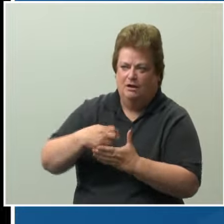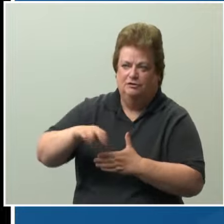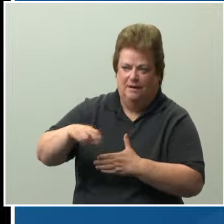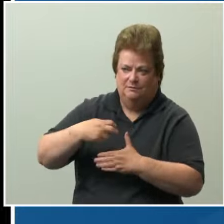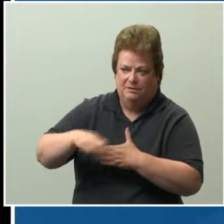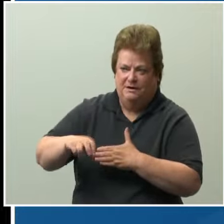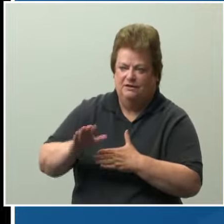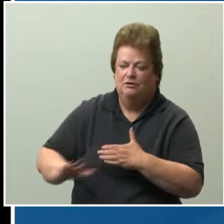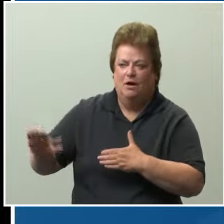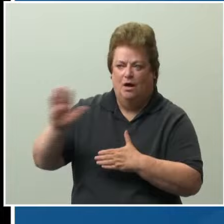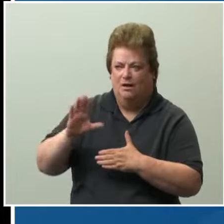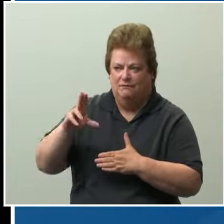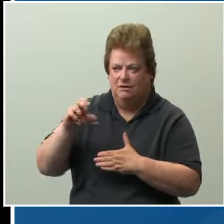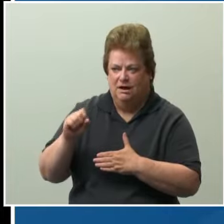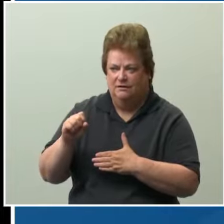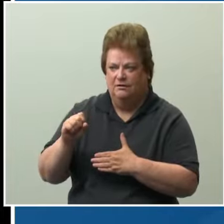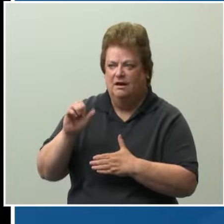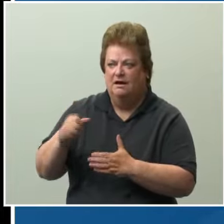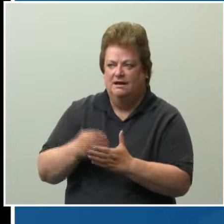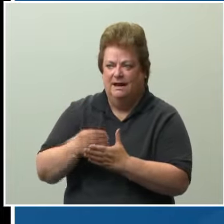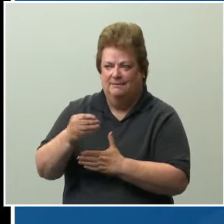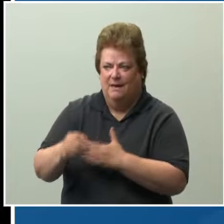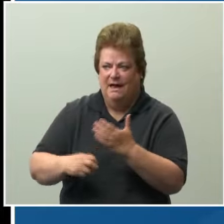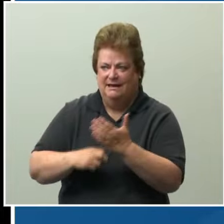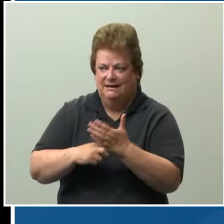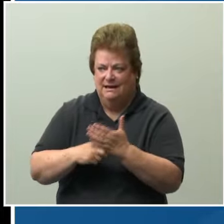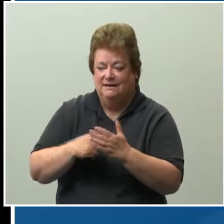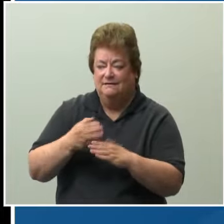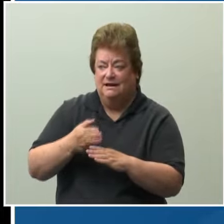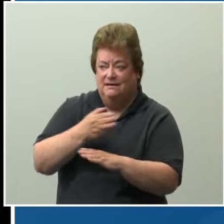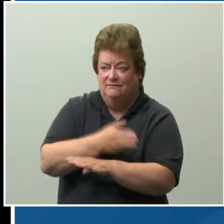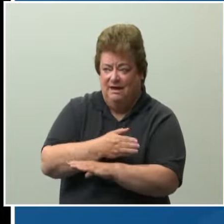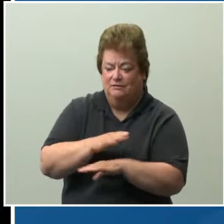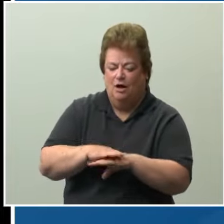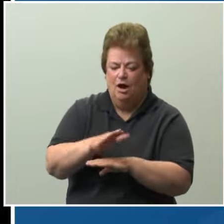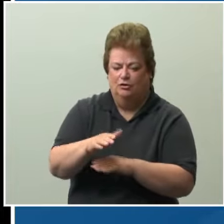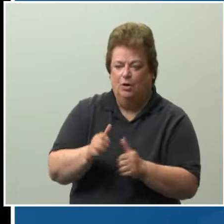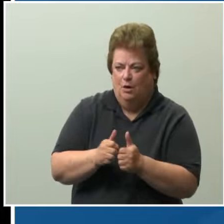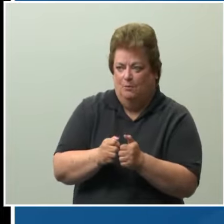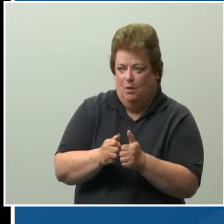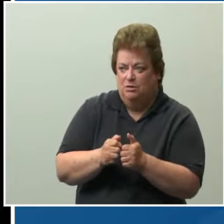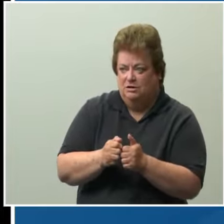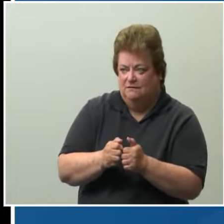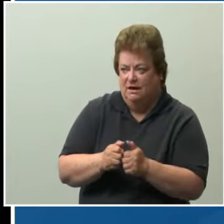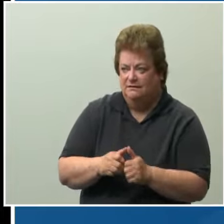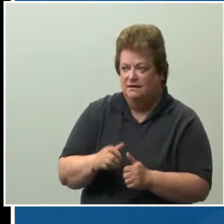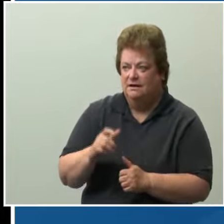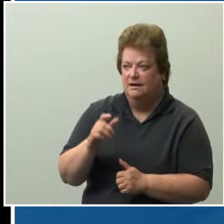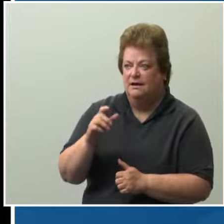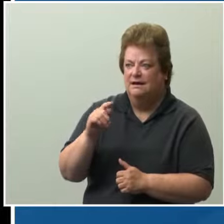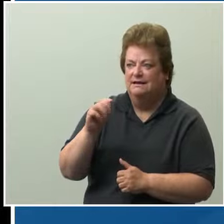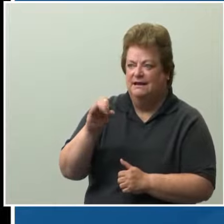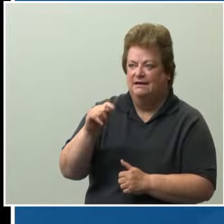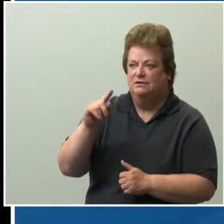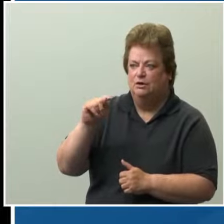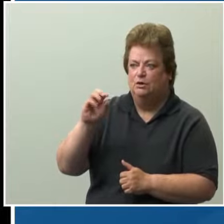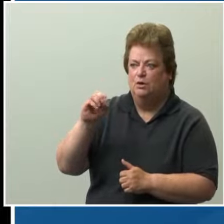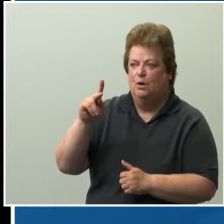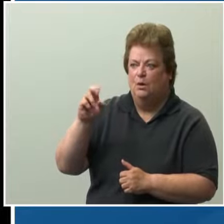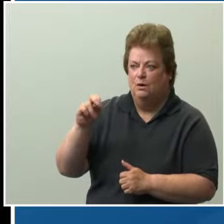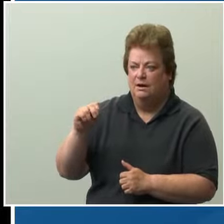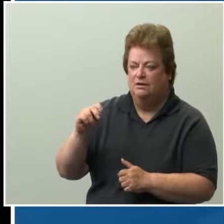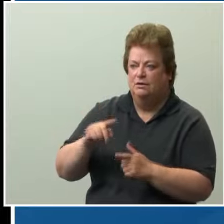country. Citizens can purchase tickets in advance on their mobile devices. Text token